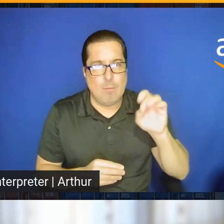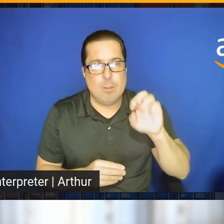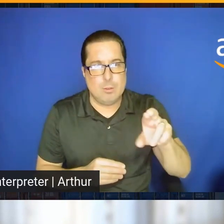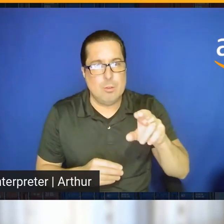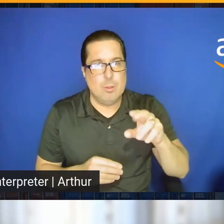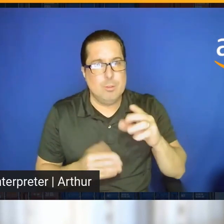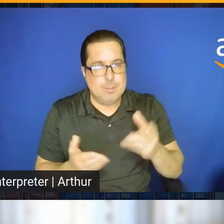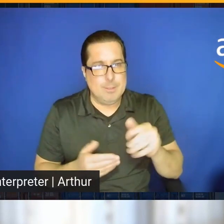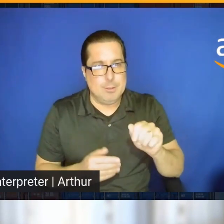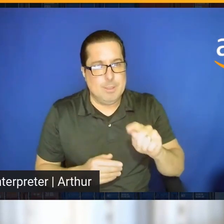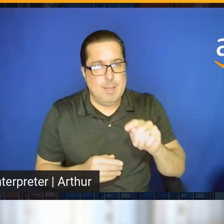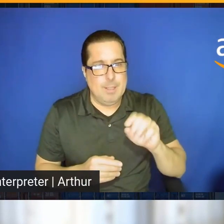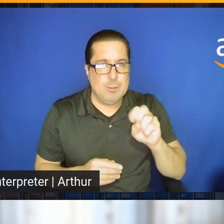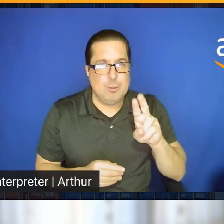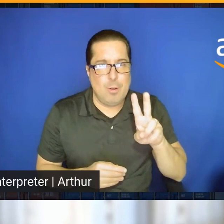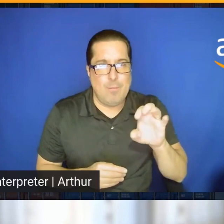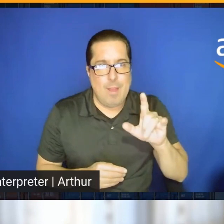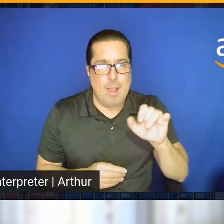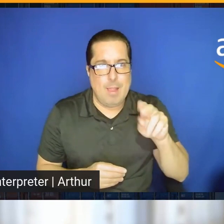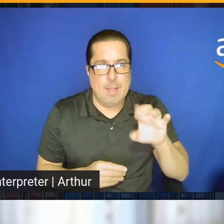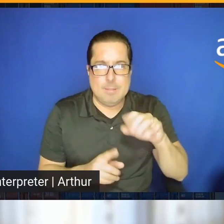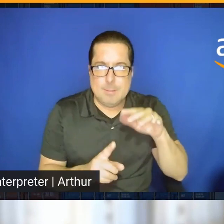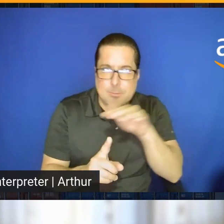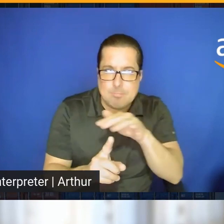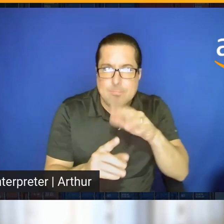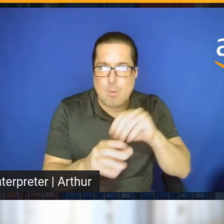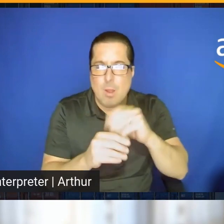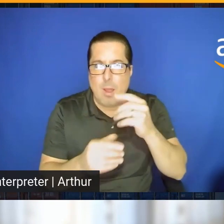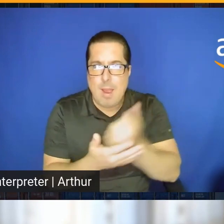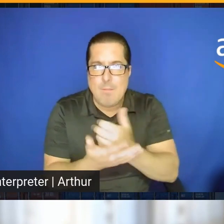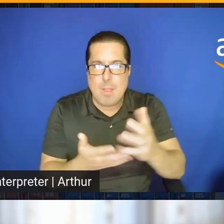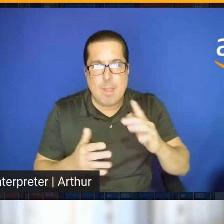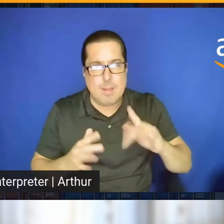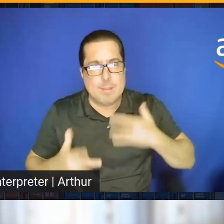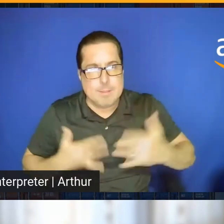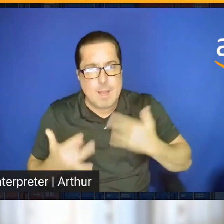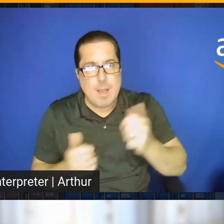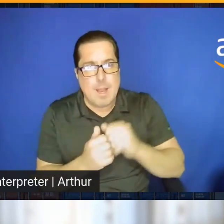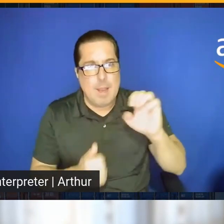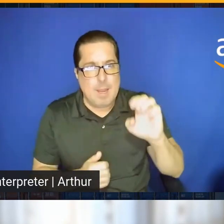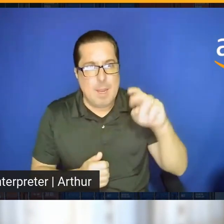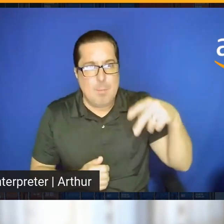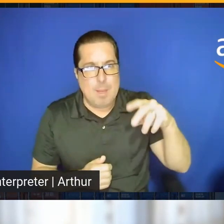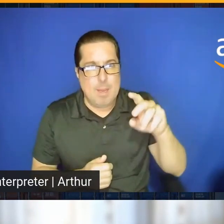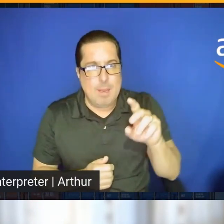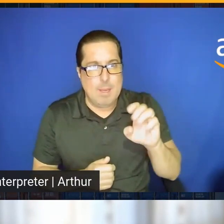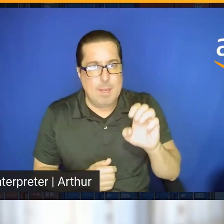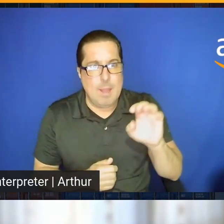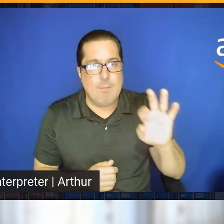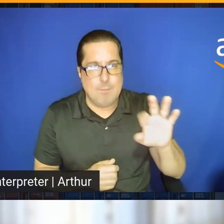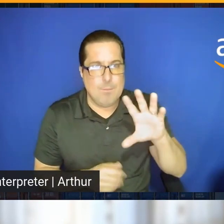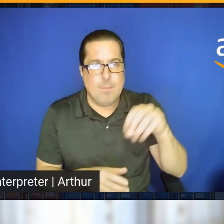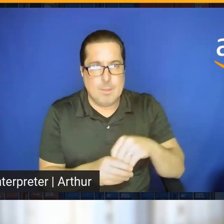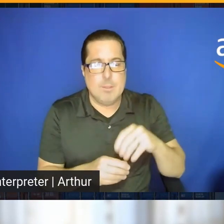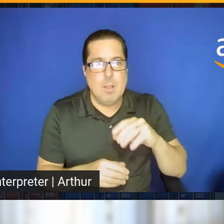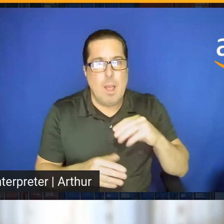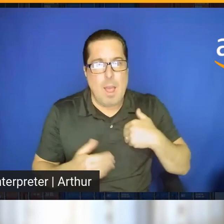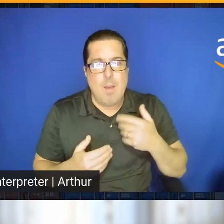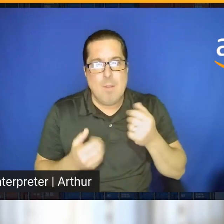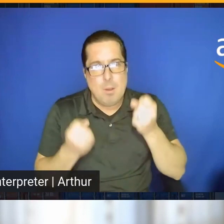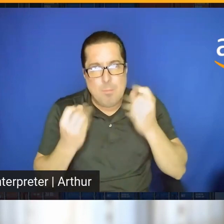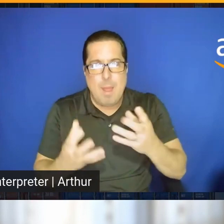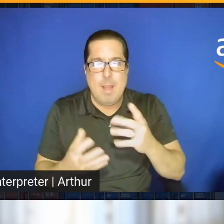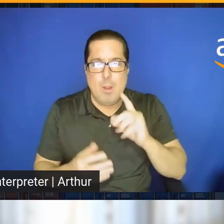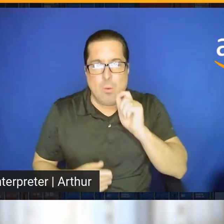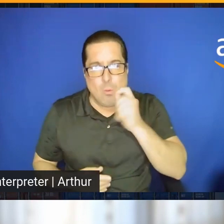we are doing all sorts of really exciting things with eBPF, particularly in the Cilium project. We've got some pretty cool